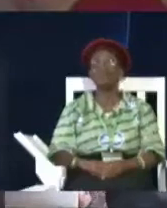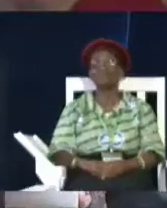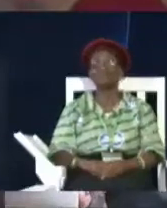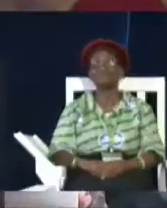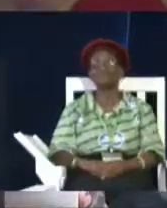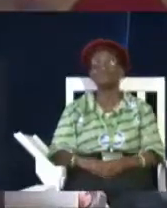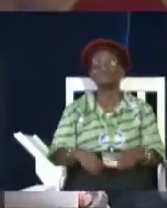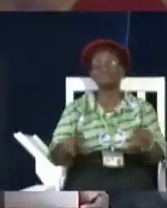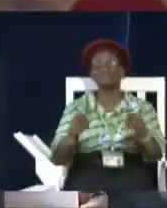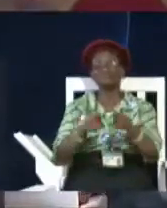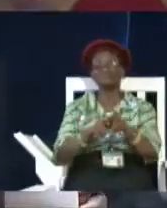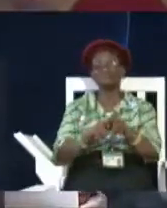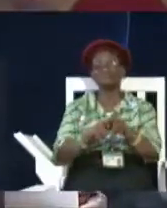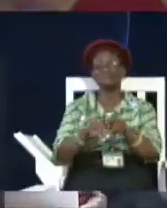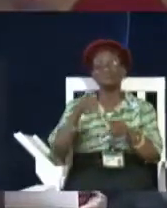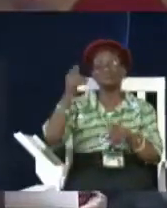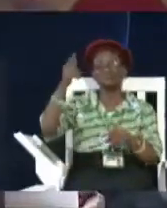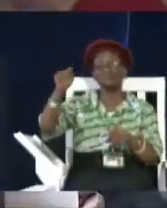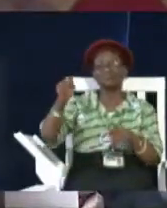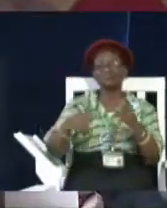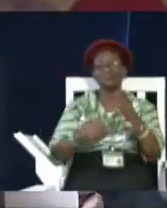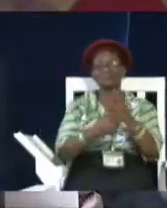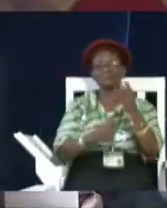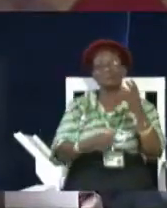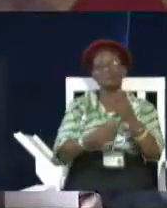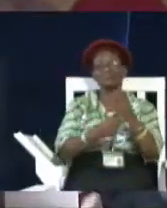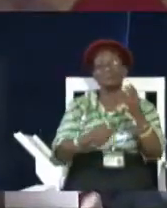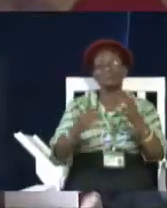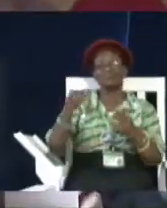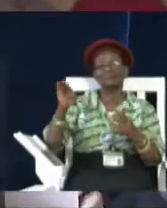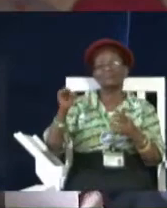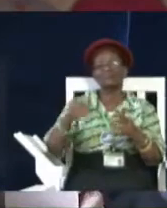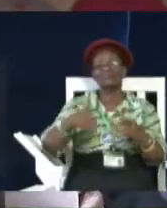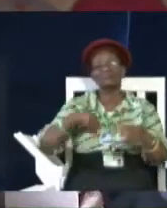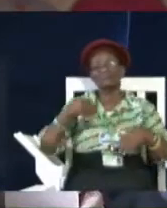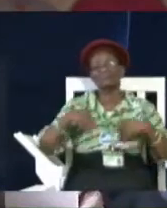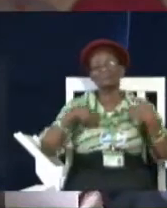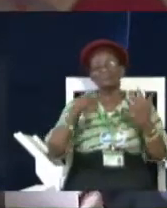So the oil of gladness is available.